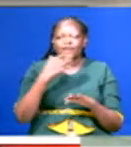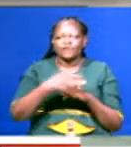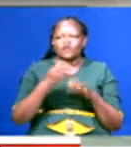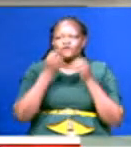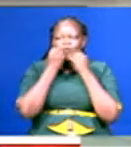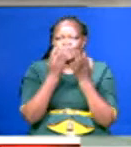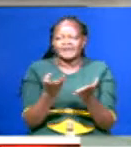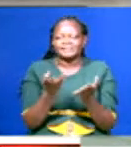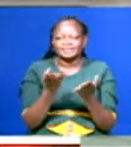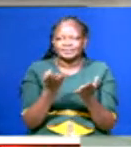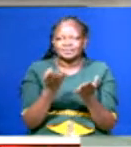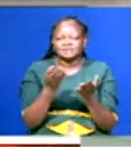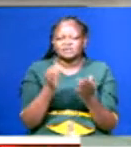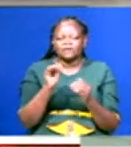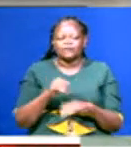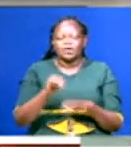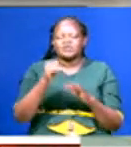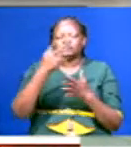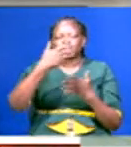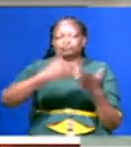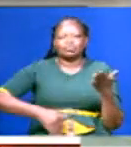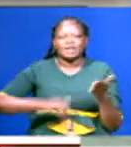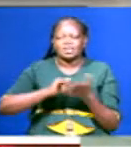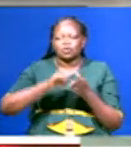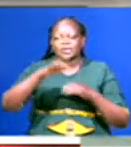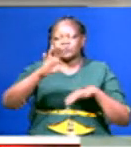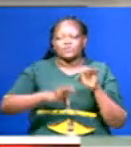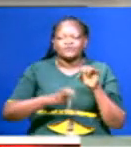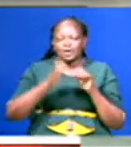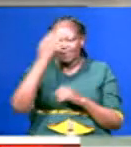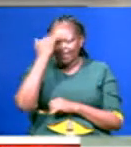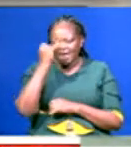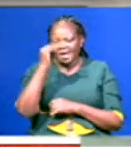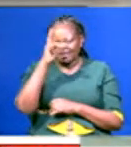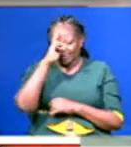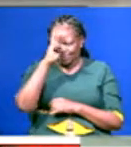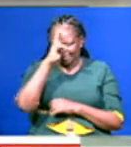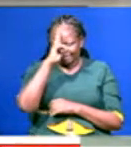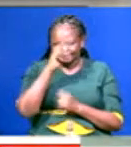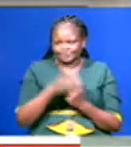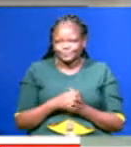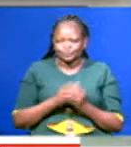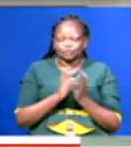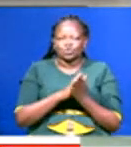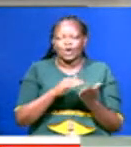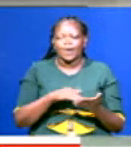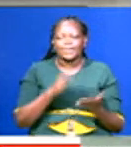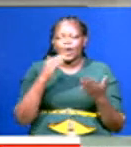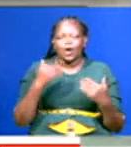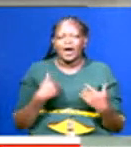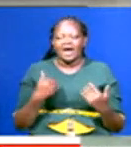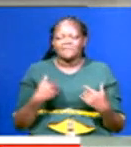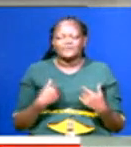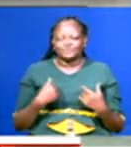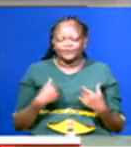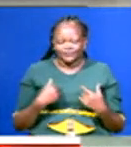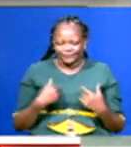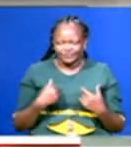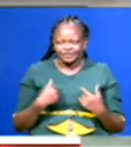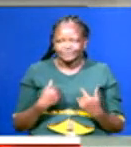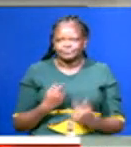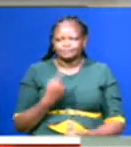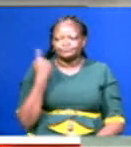to a charge sheet drafted by the police. Timothy Kipnusu will be bringing